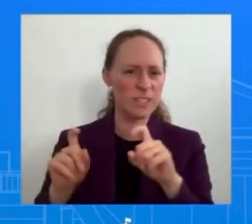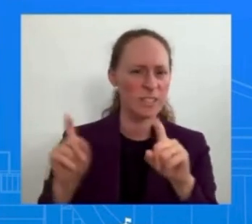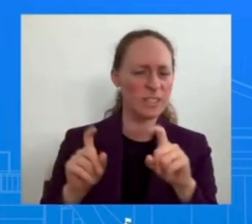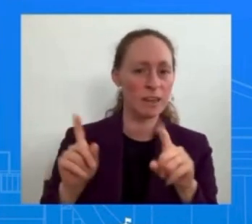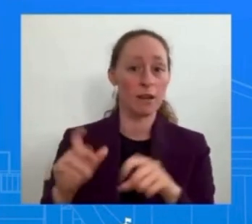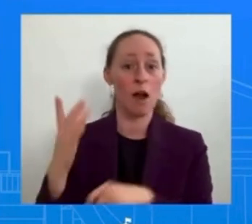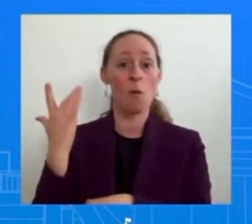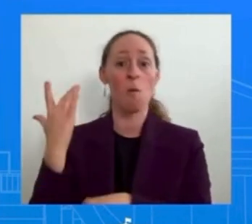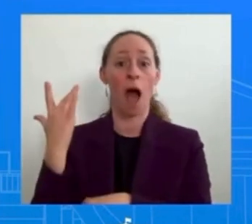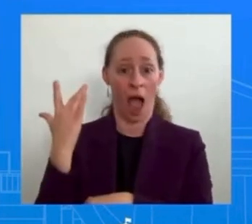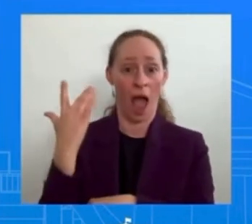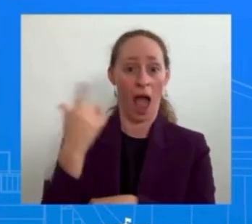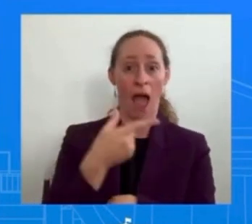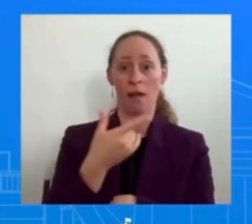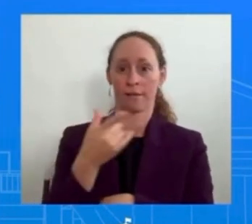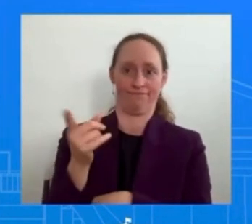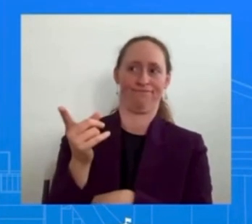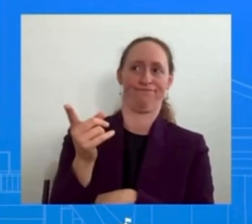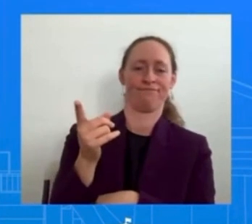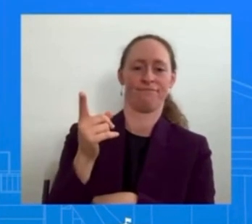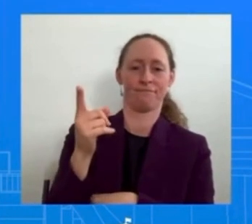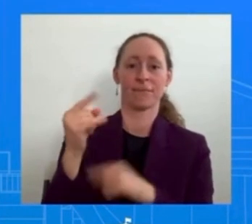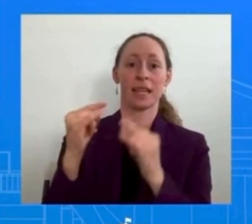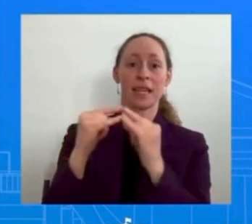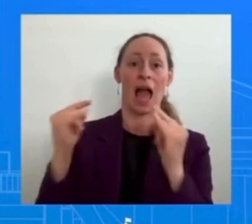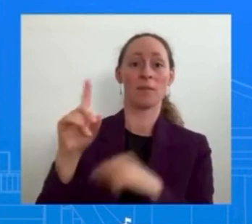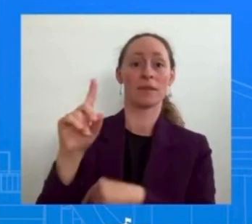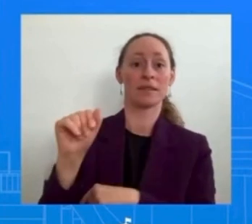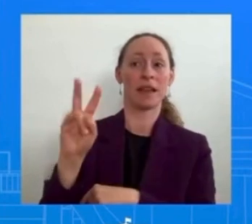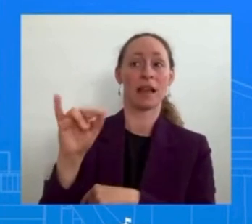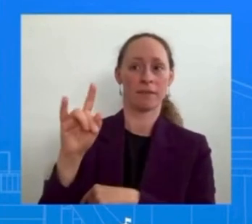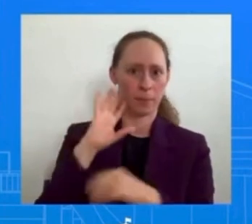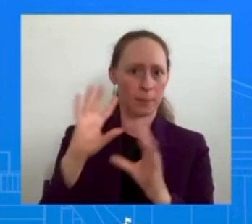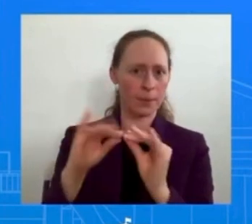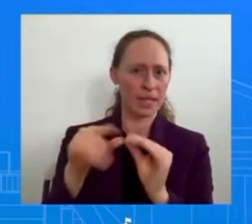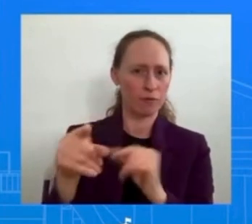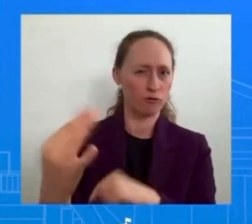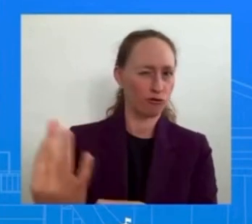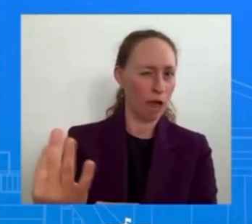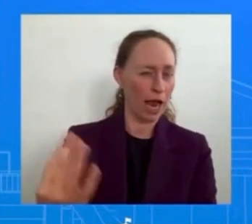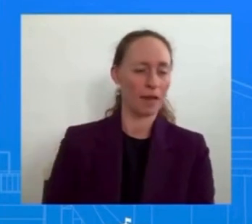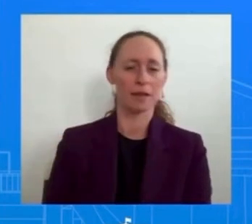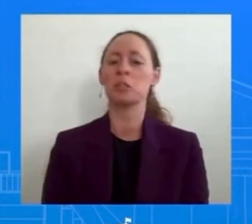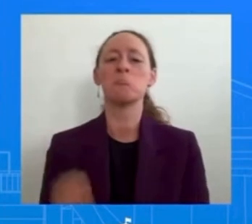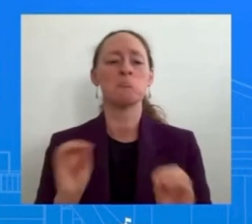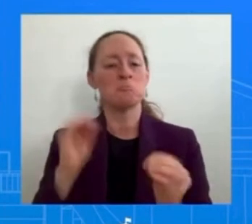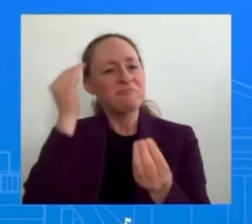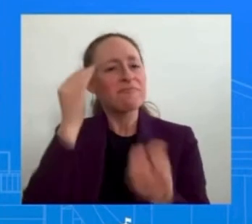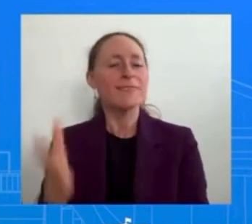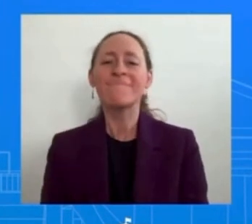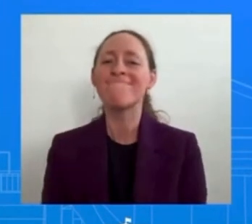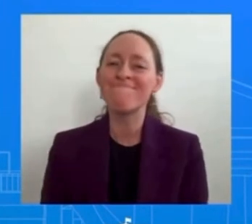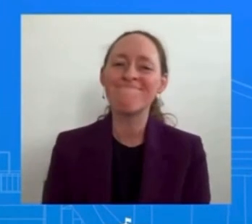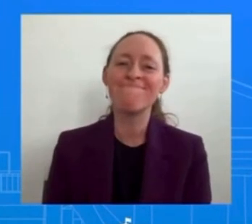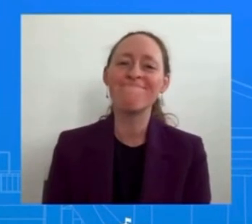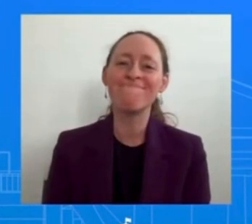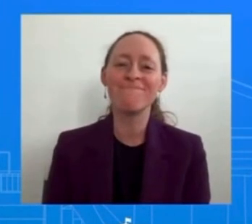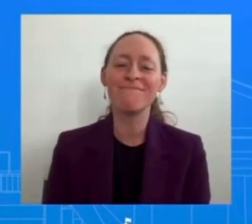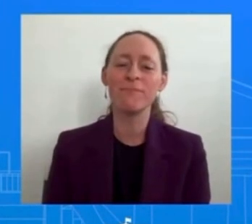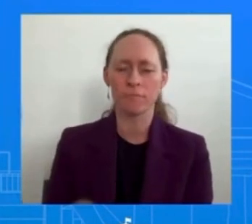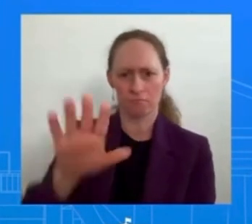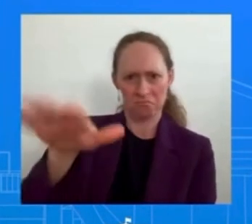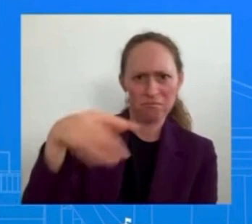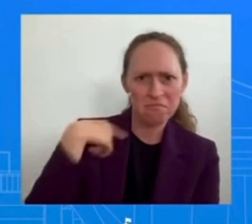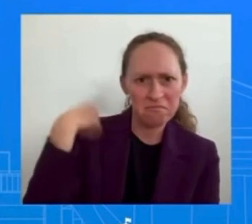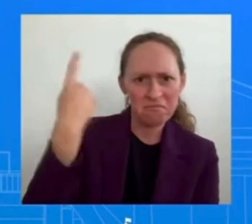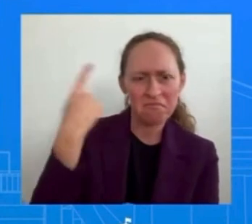On China, does the U.S. have independent data on China's economic growth? So I don't have any